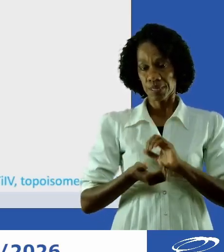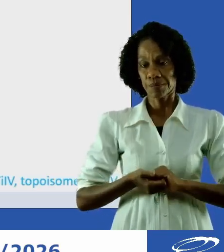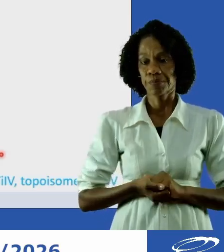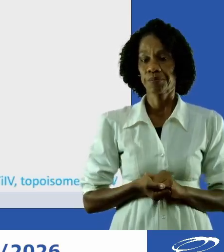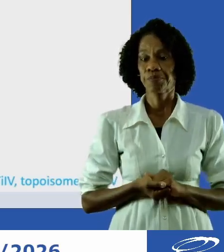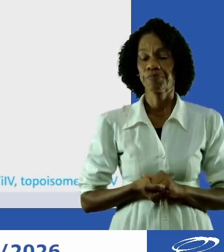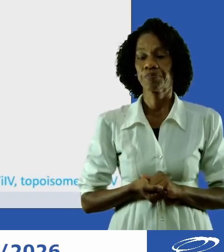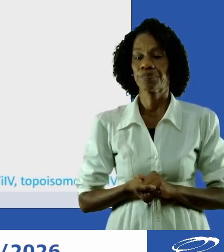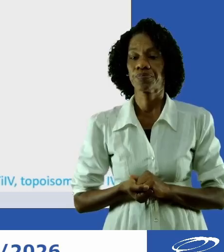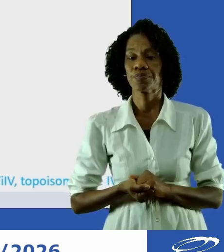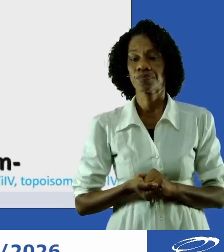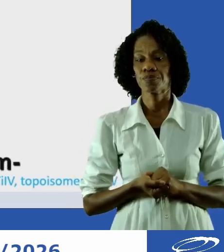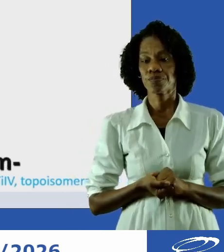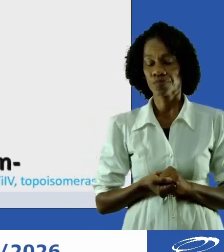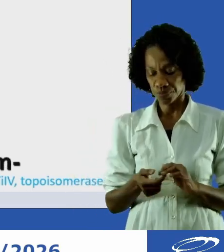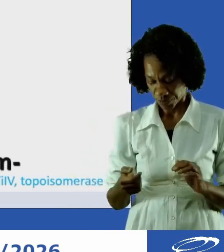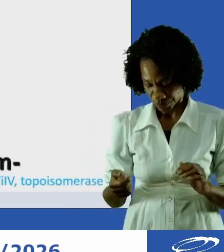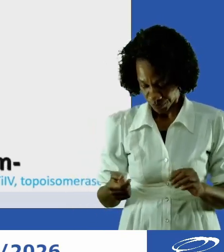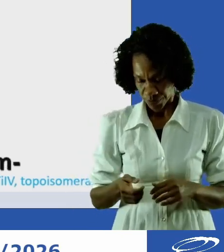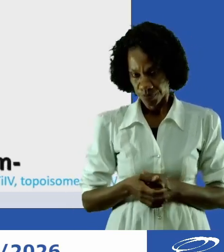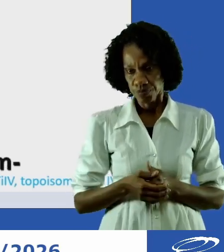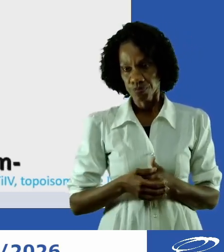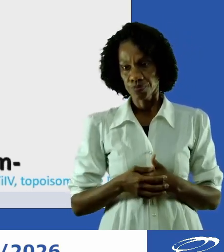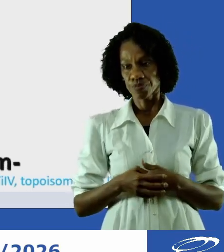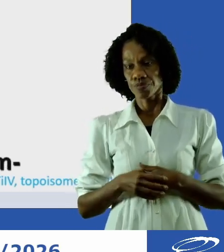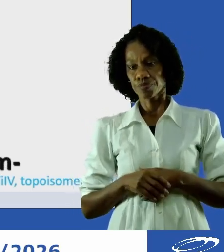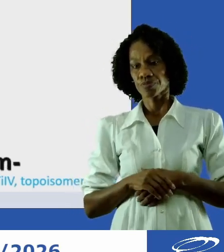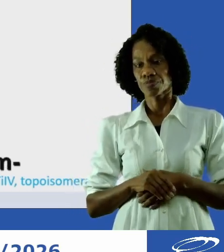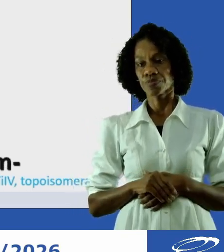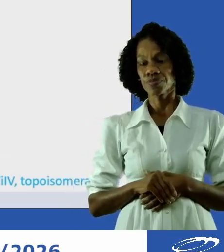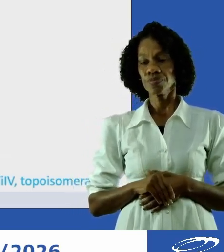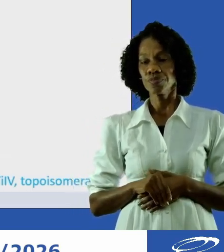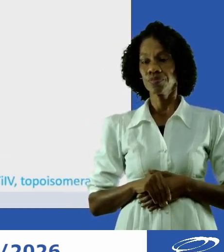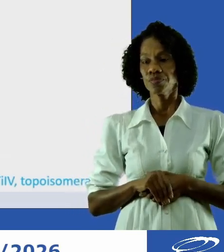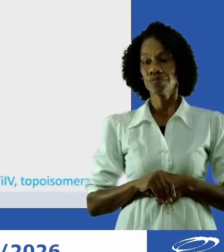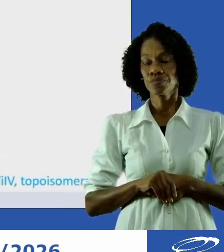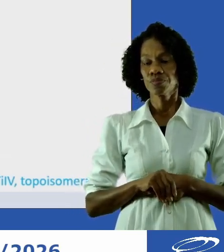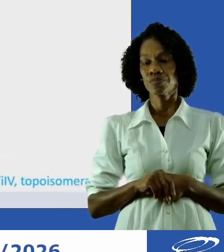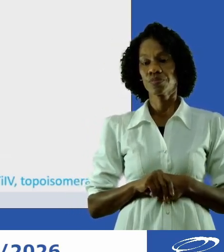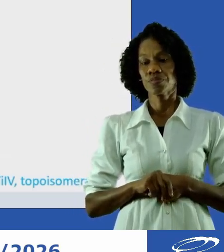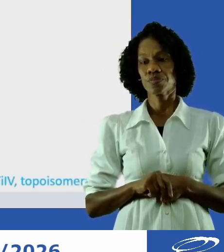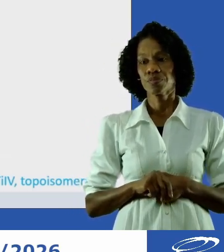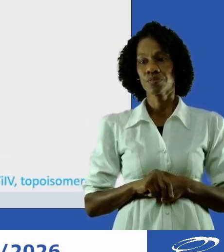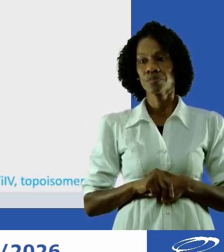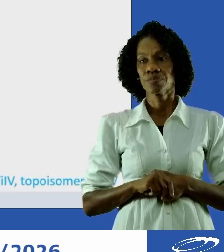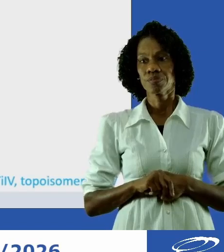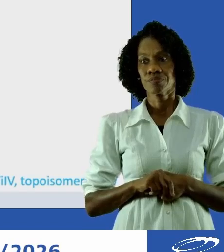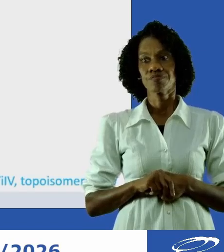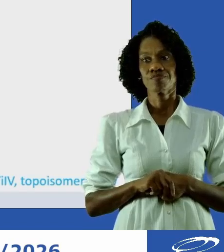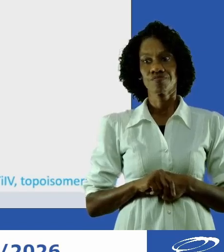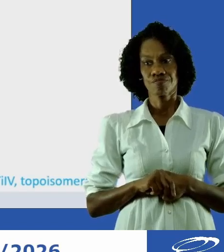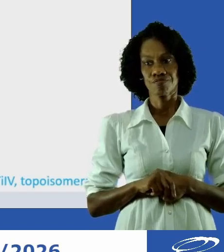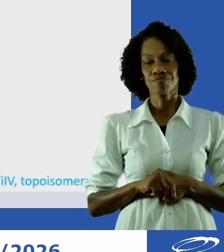interesting. As you know, fluoroquinolones are active against gram-negative and gram-positive. For gram-negative,